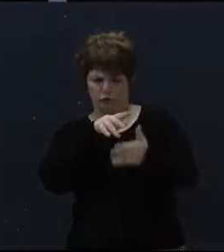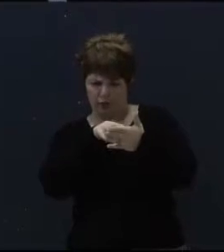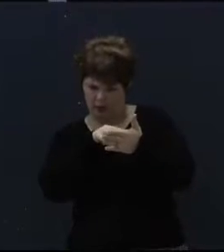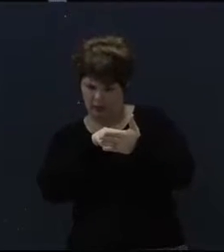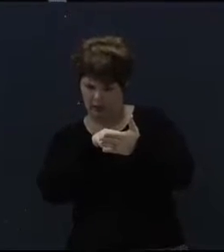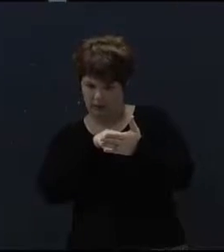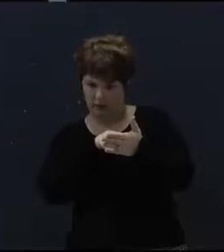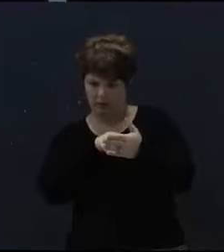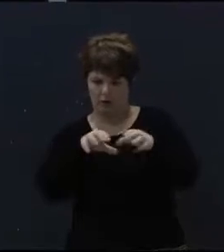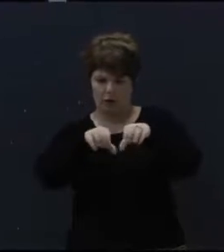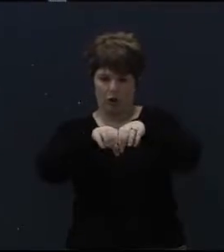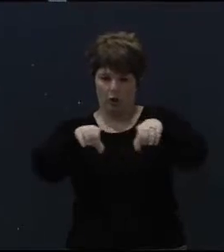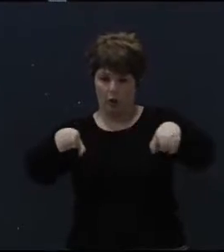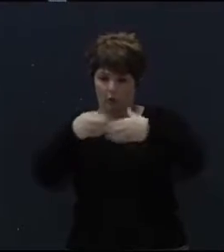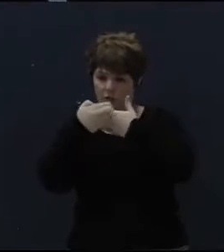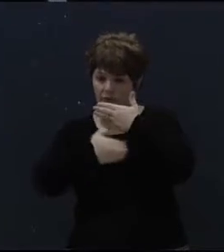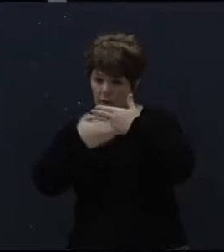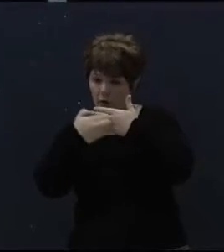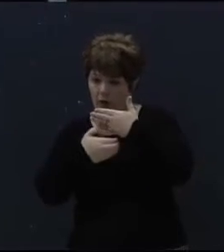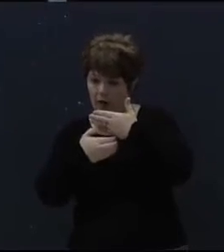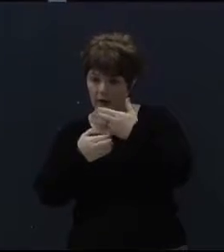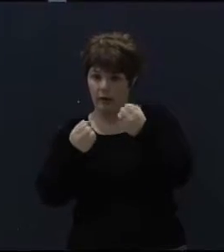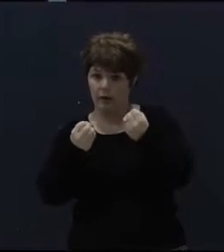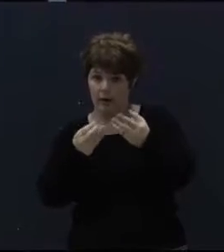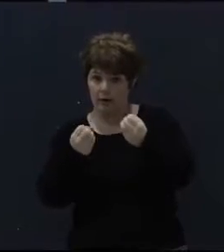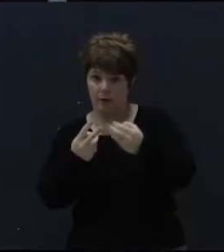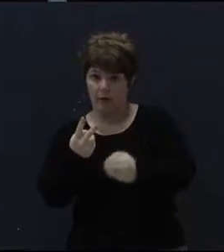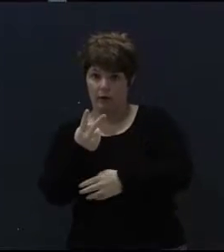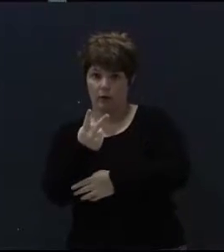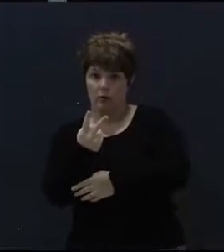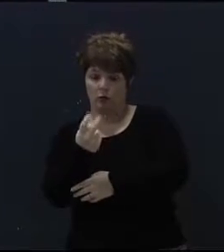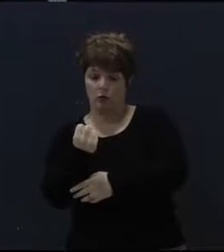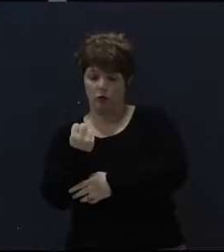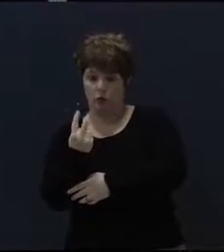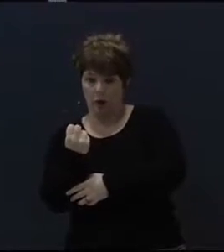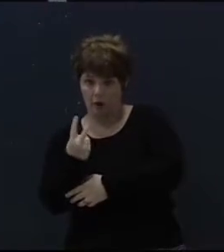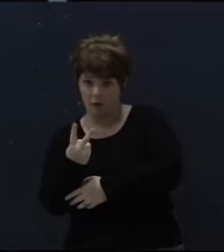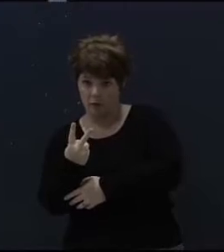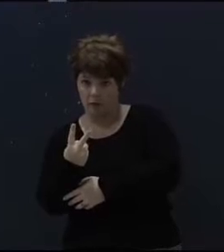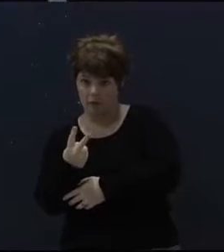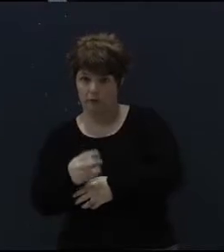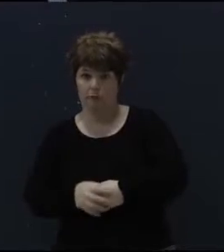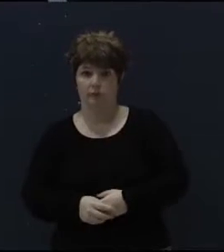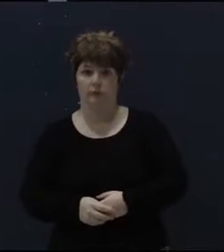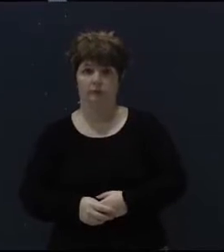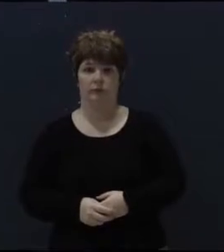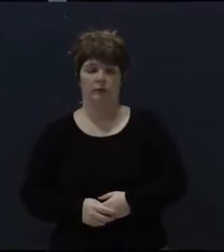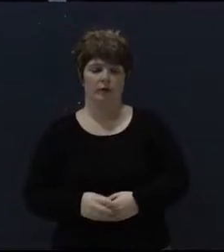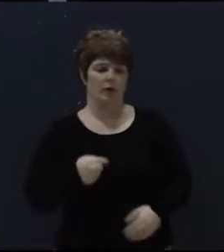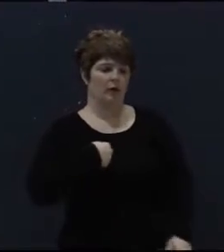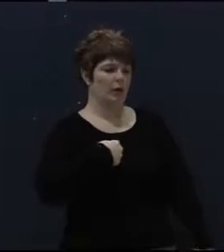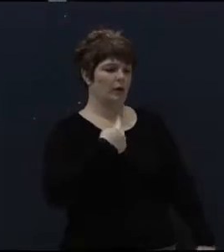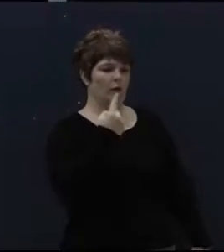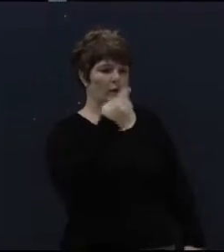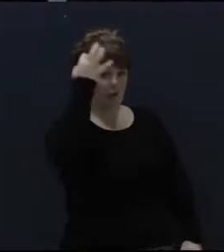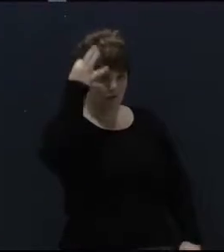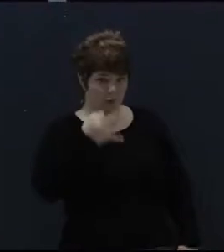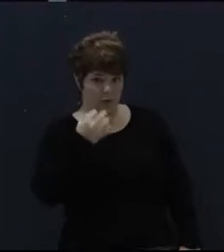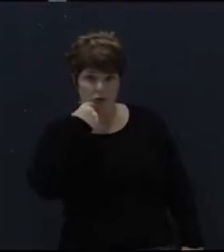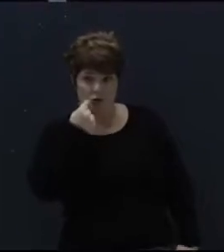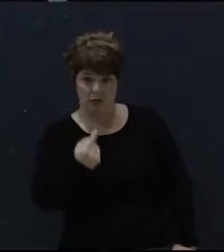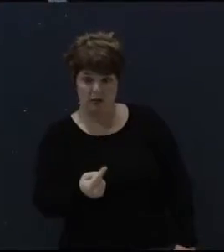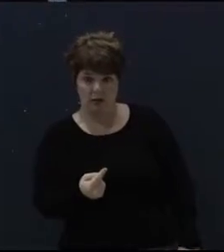Huh? 12. And do you, I had one preacher say this. He ain't right about it, but I